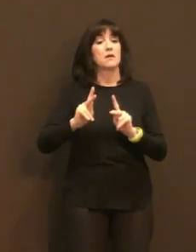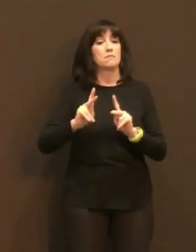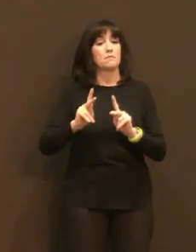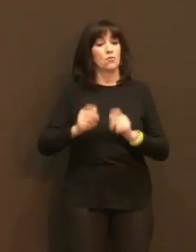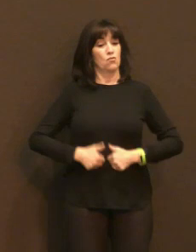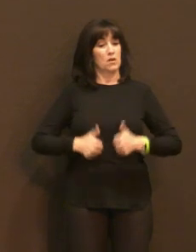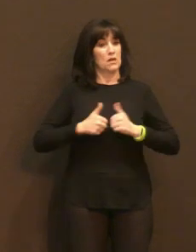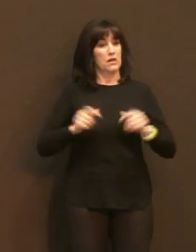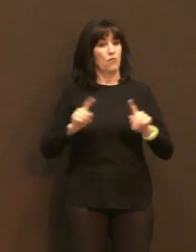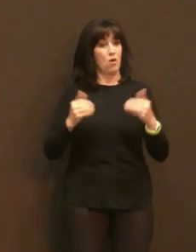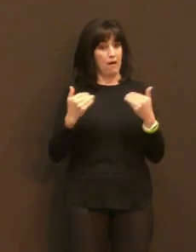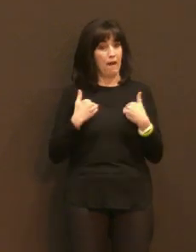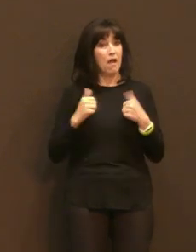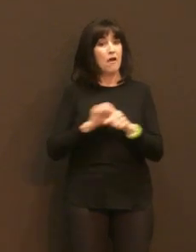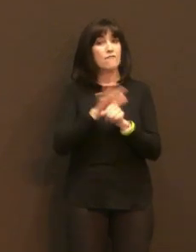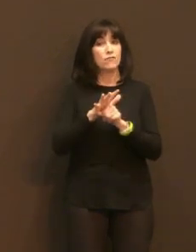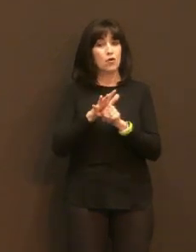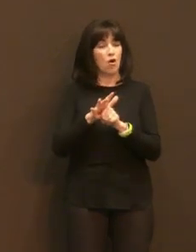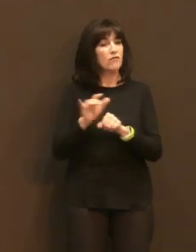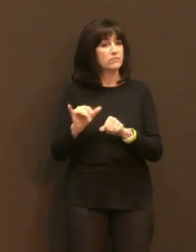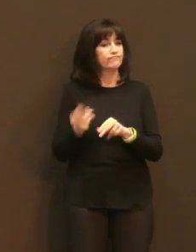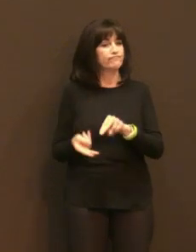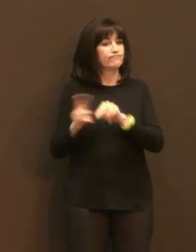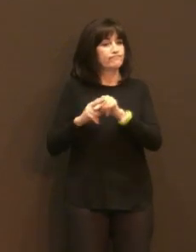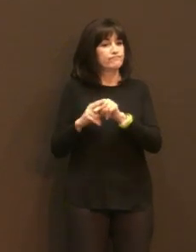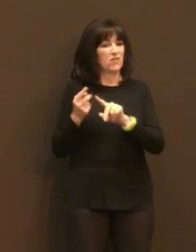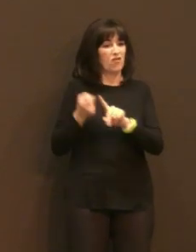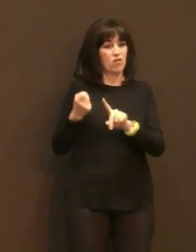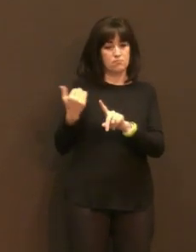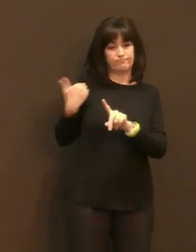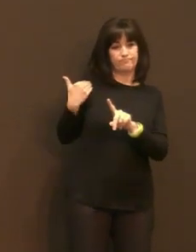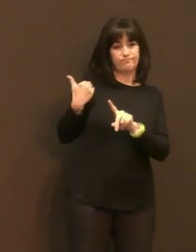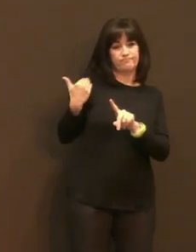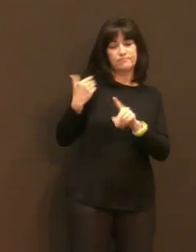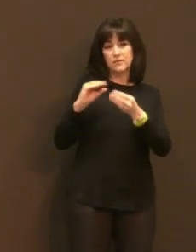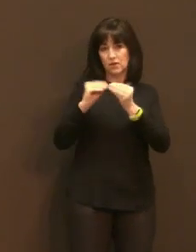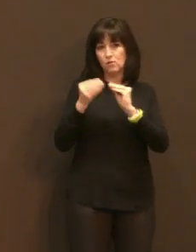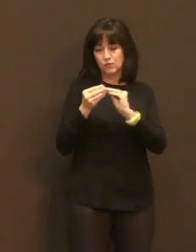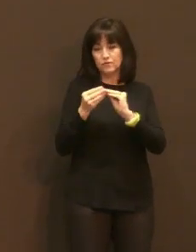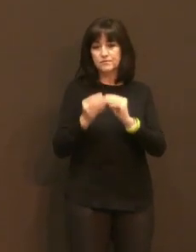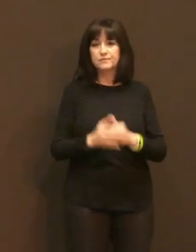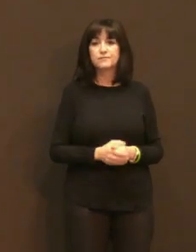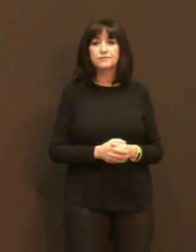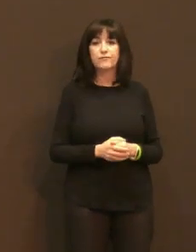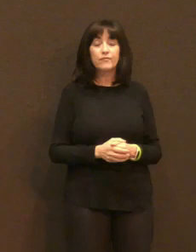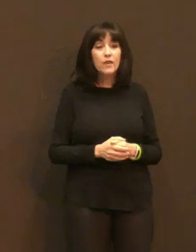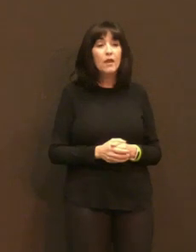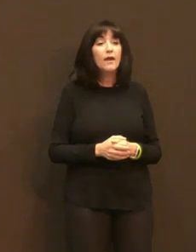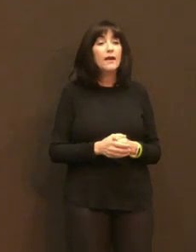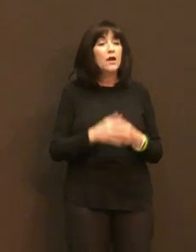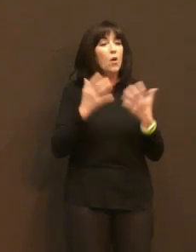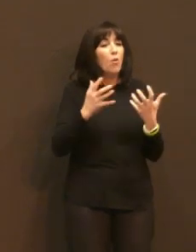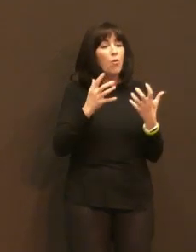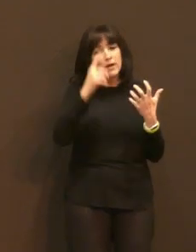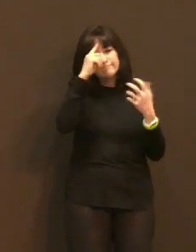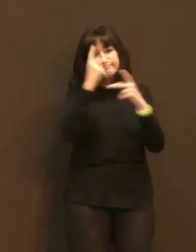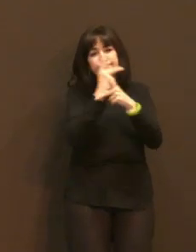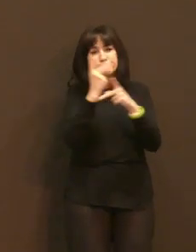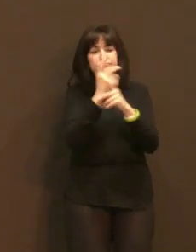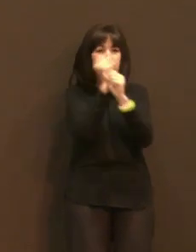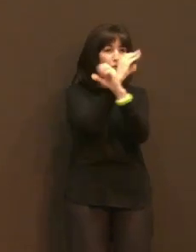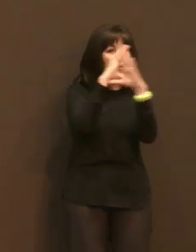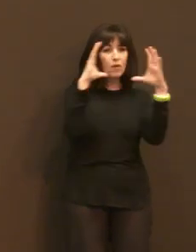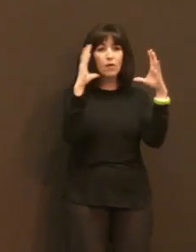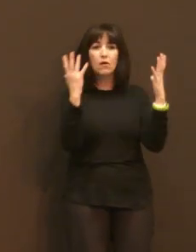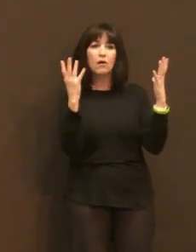little bit about that as well. So here's the breakdown by age again, pretty consistent again